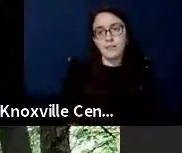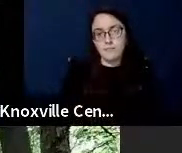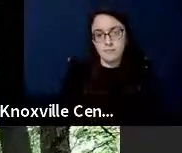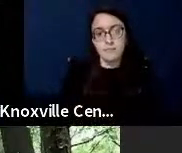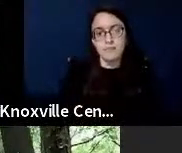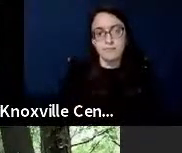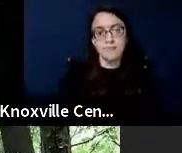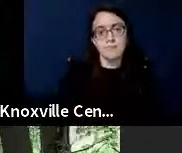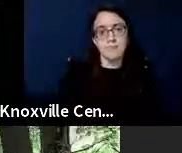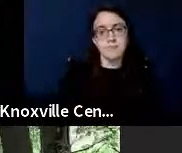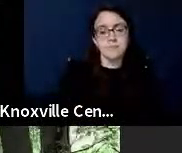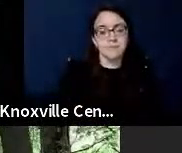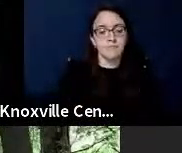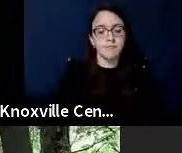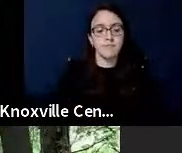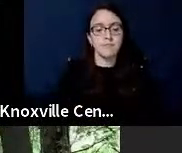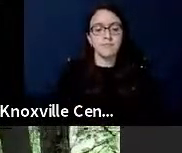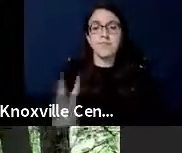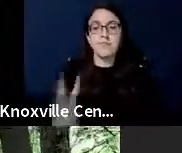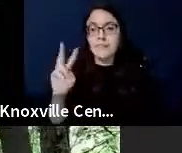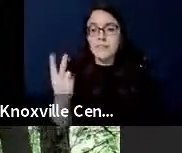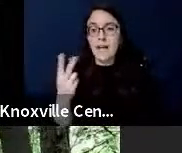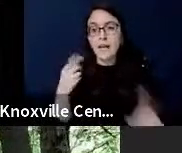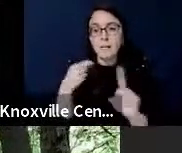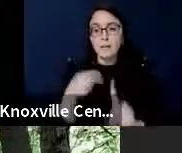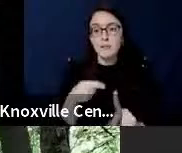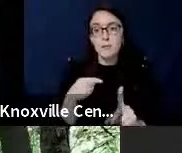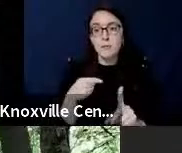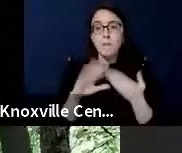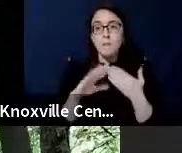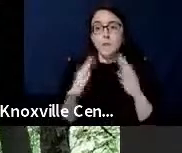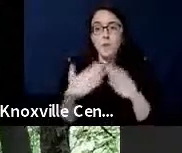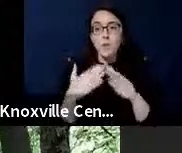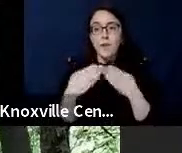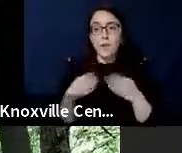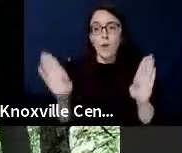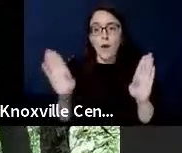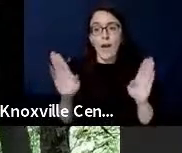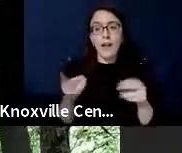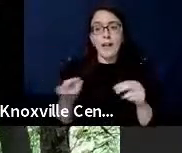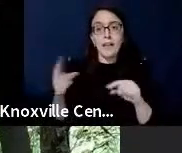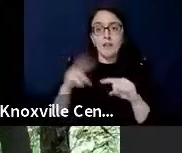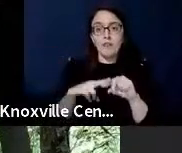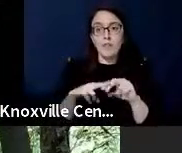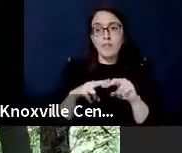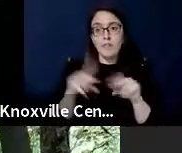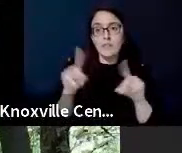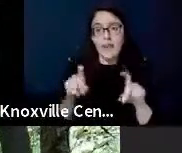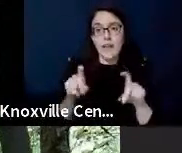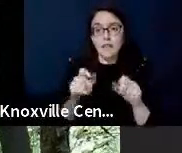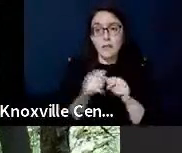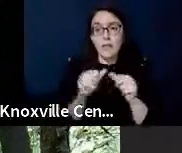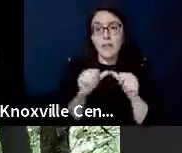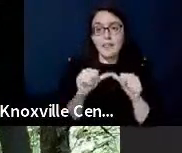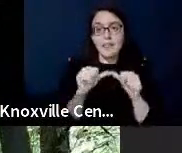Our second benchmark, community-wide sustained and increased diagnostic testing with consistent or decreased